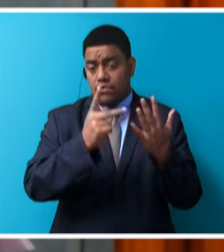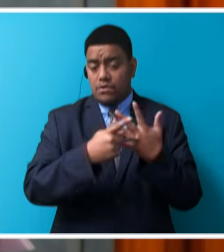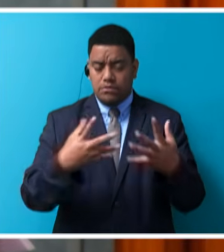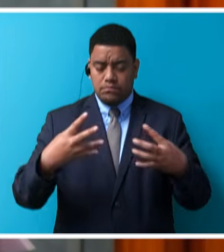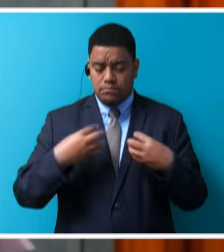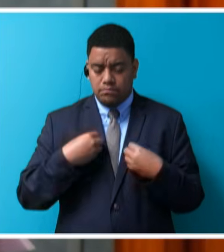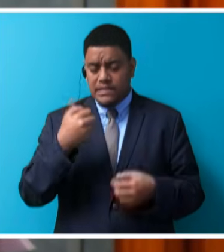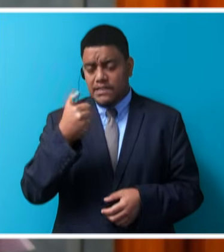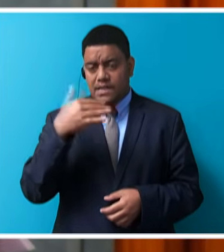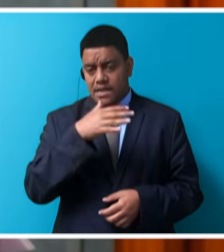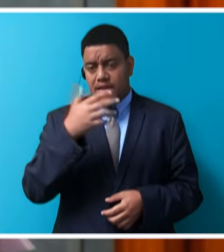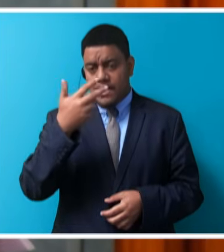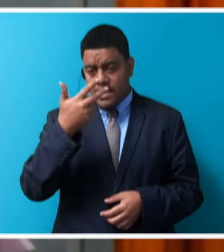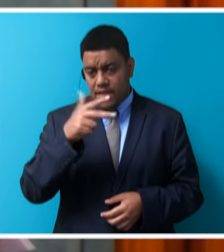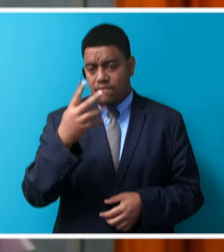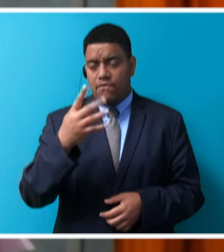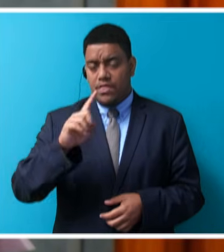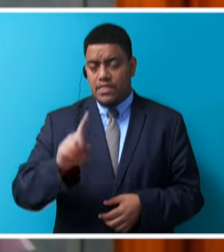approximately